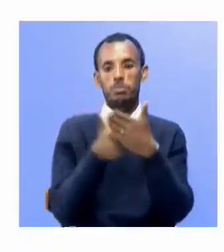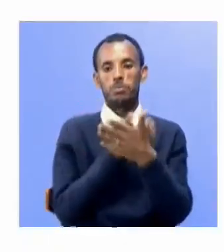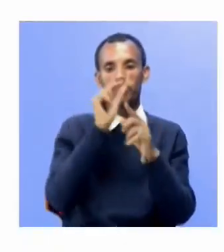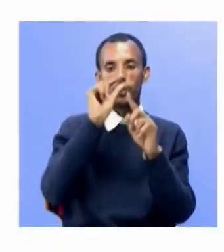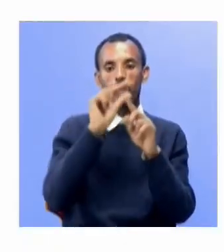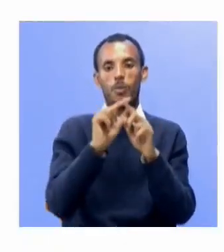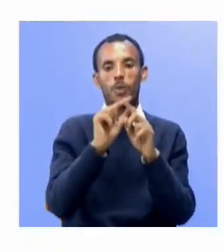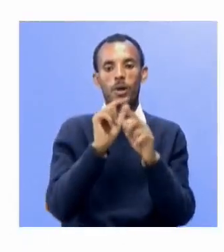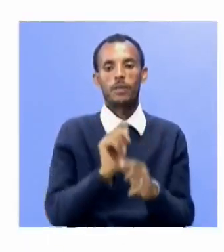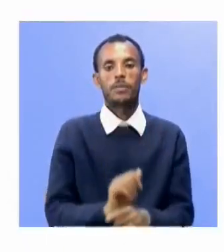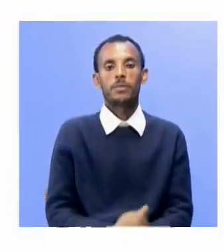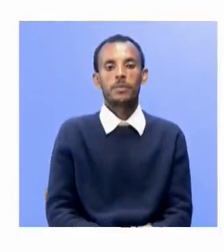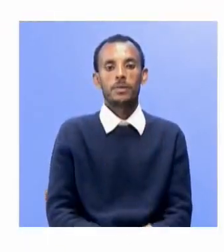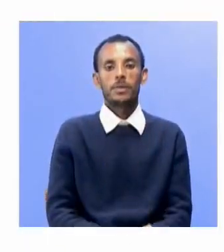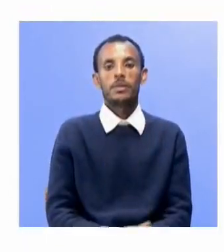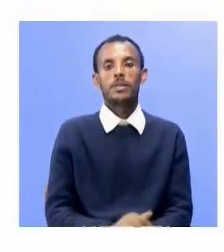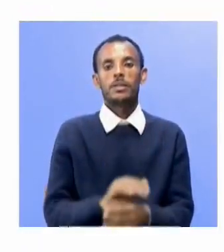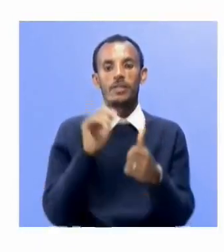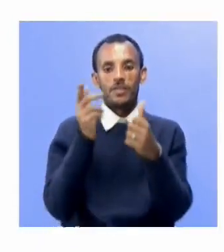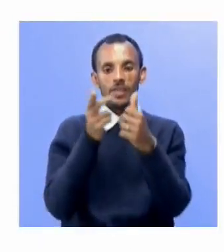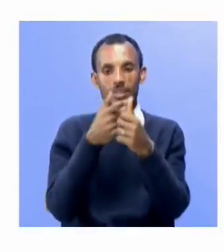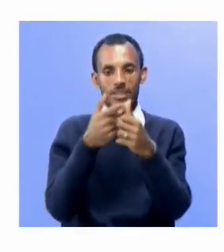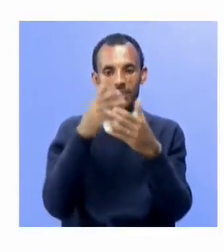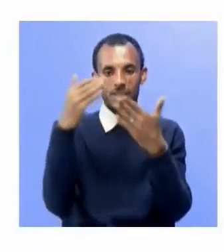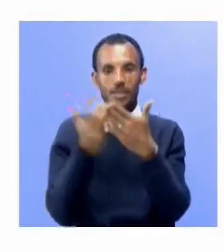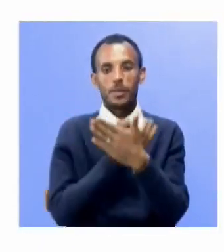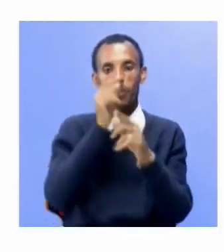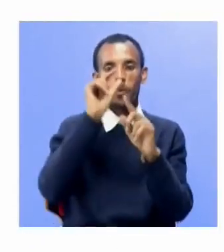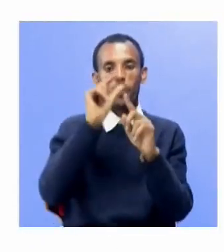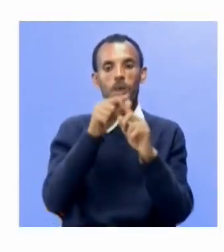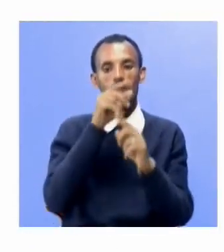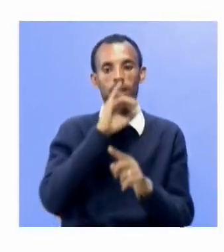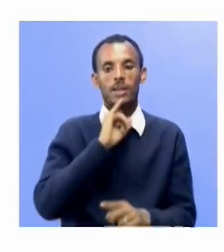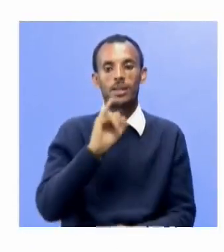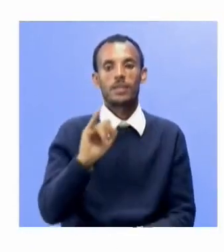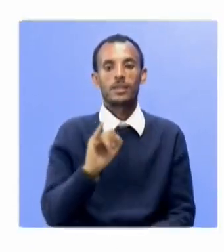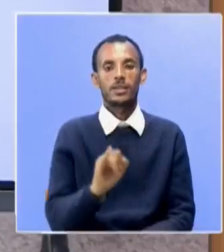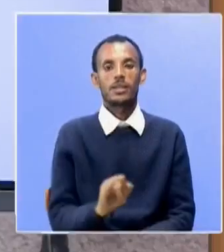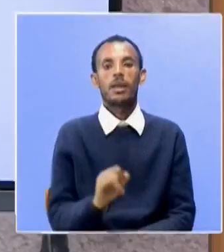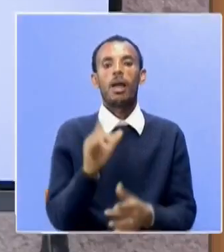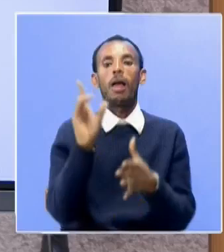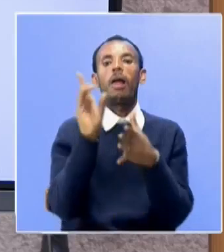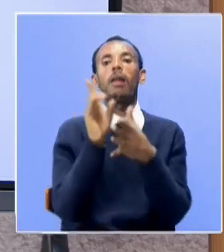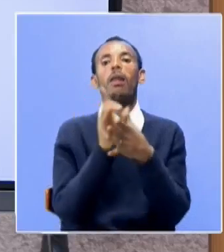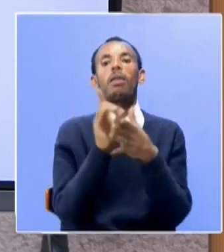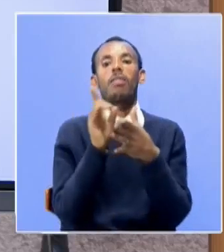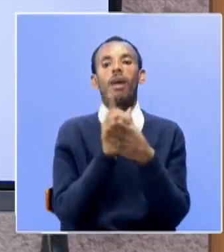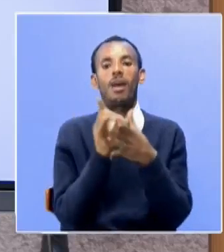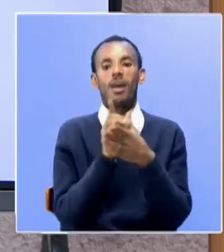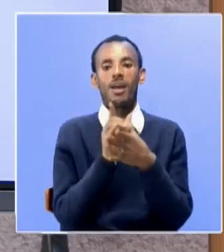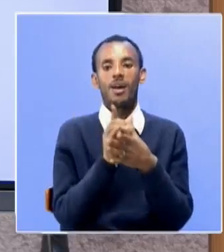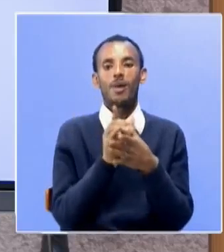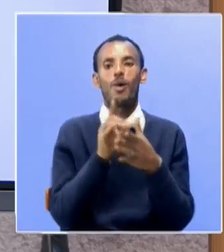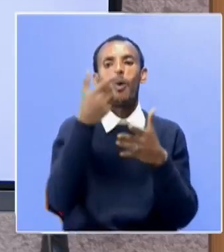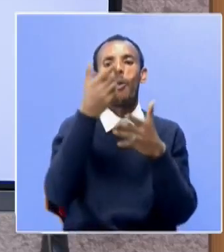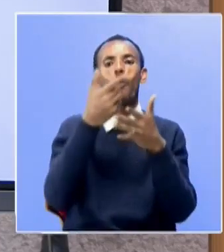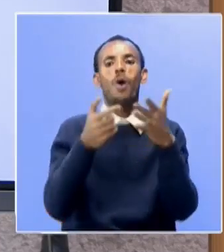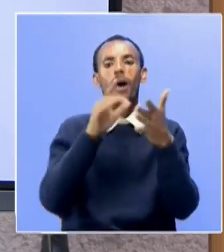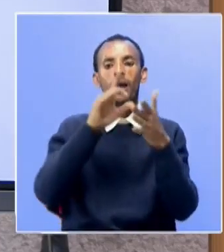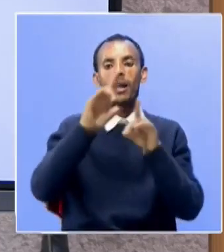The first terminology is this: data. What's